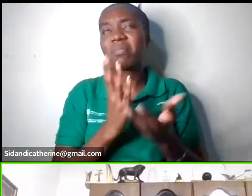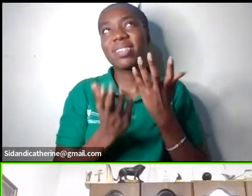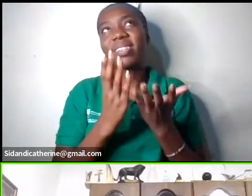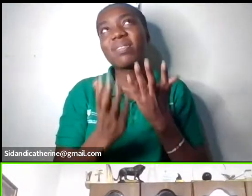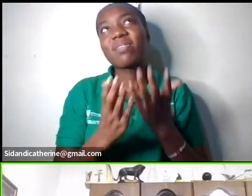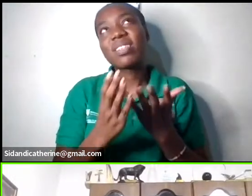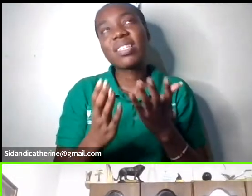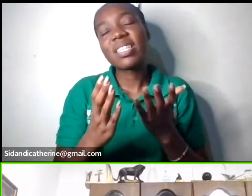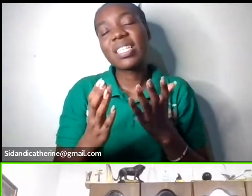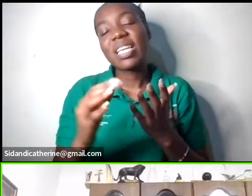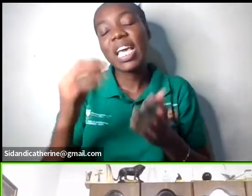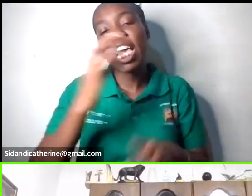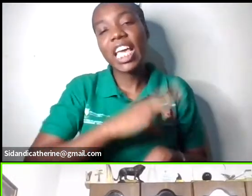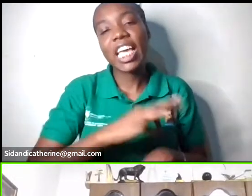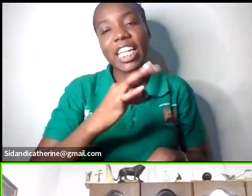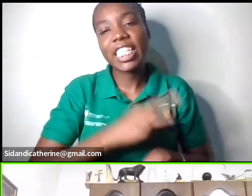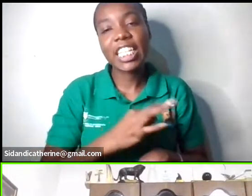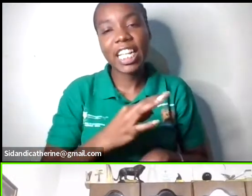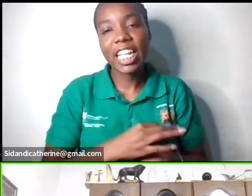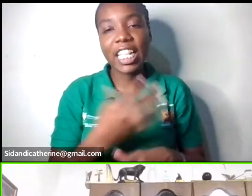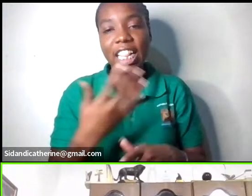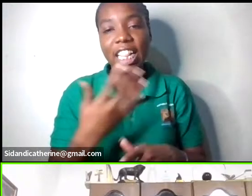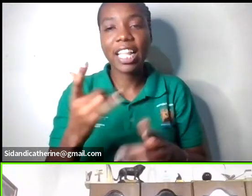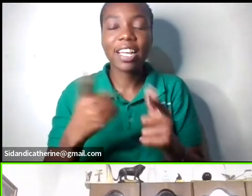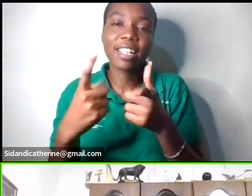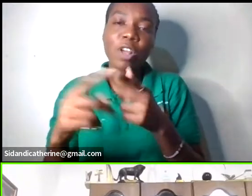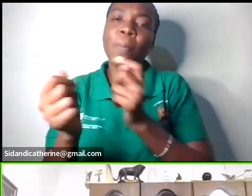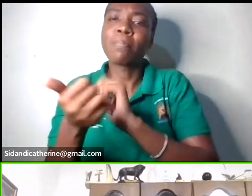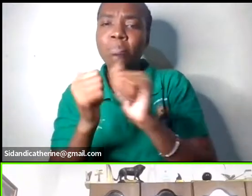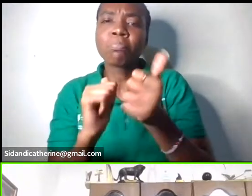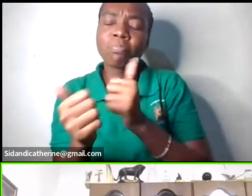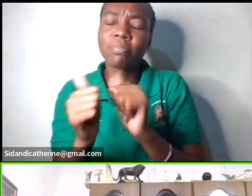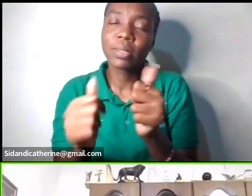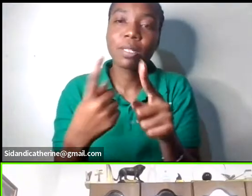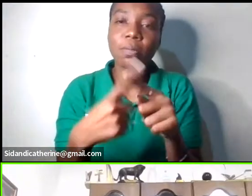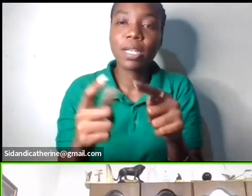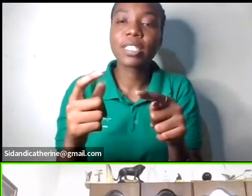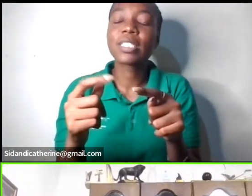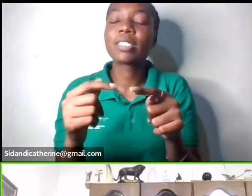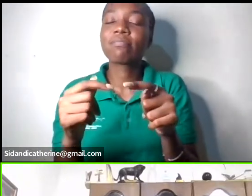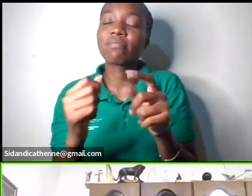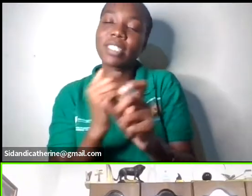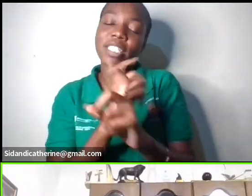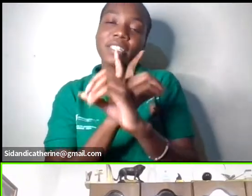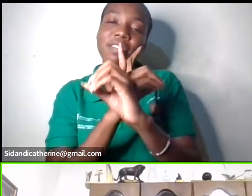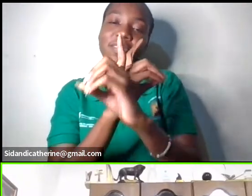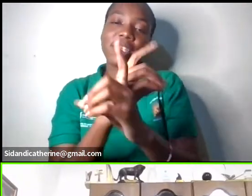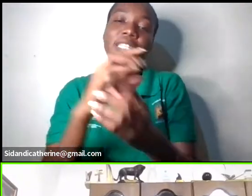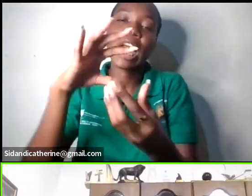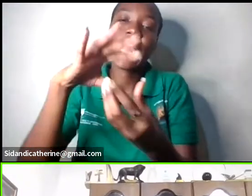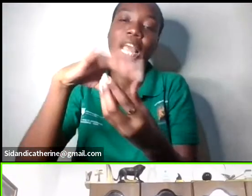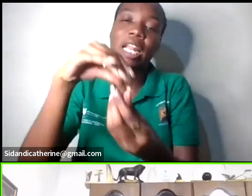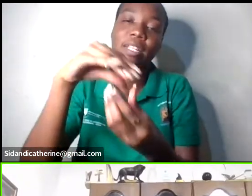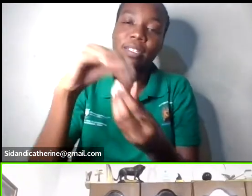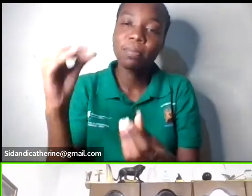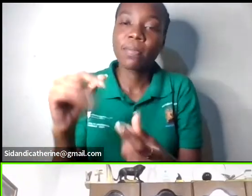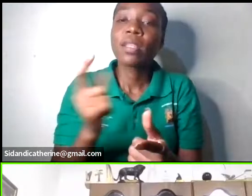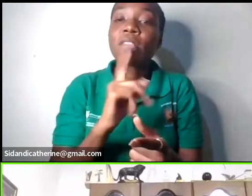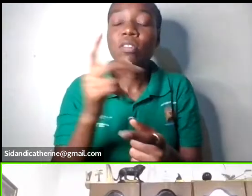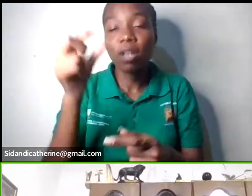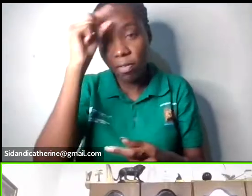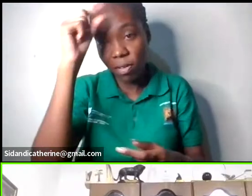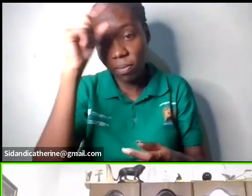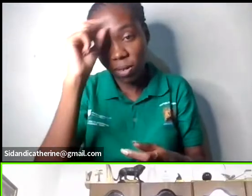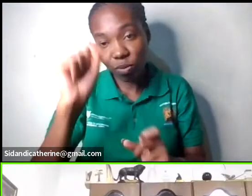rates, although they could be competitive depending with the currency. The government could borrow it cheaper, but